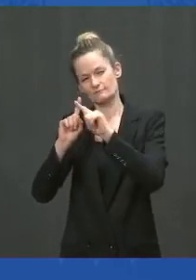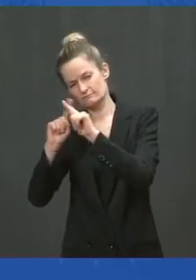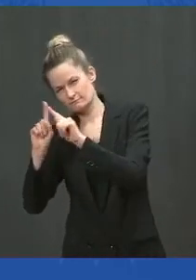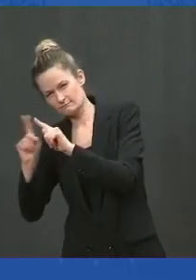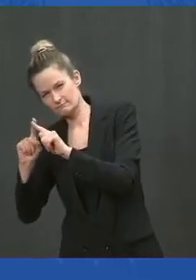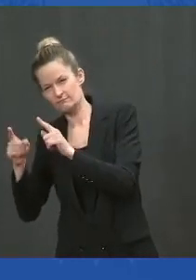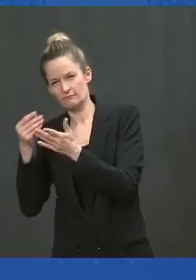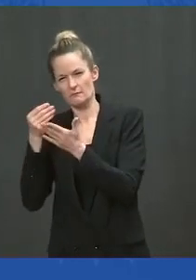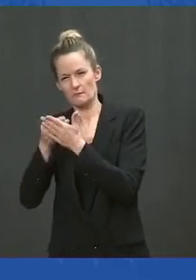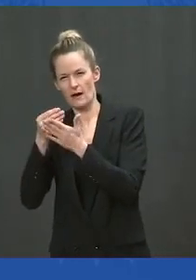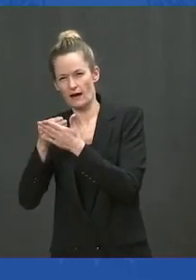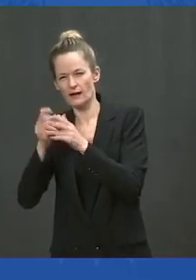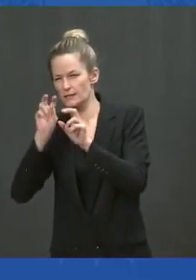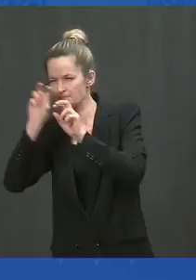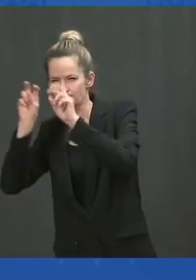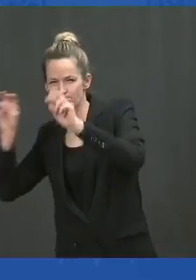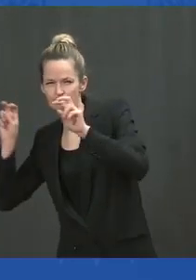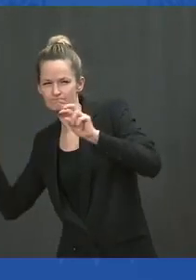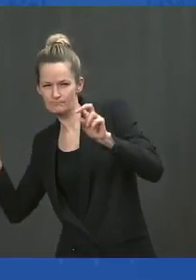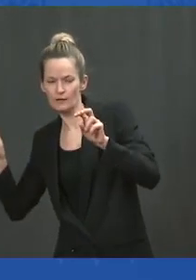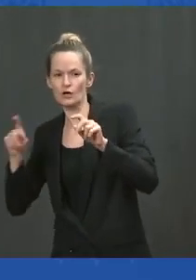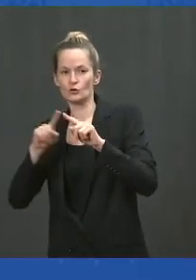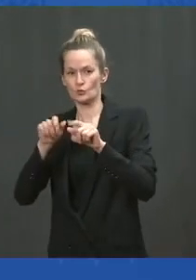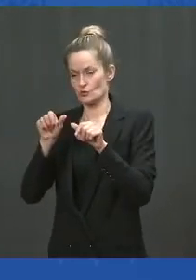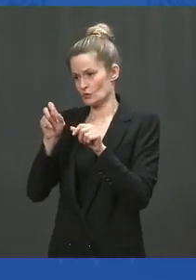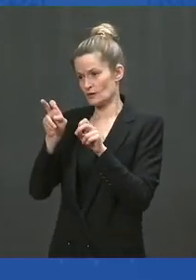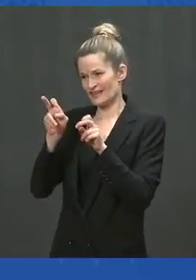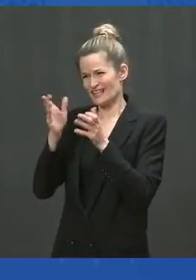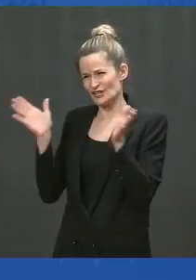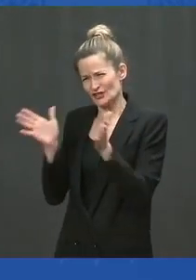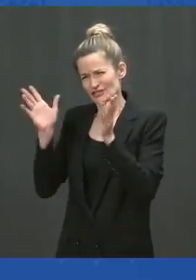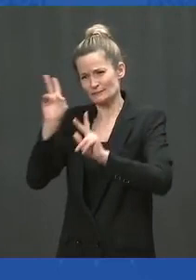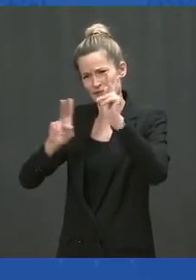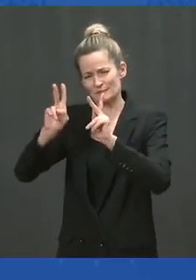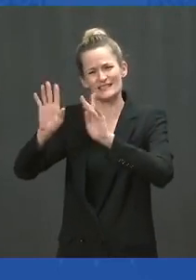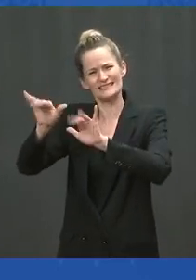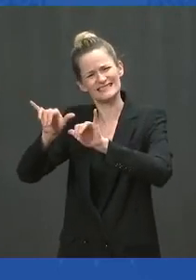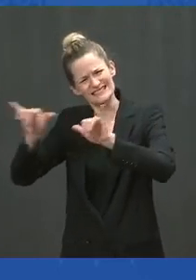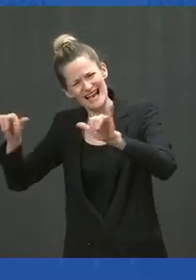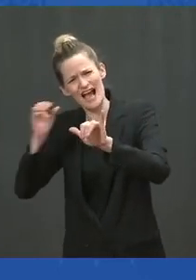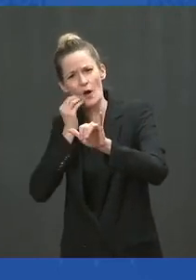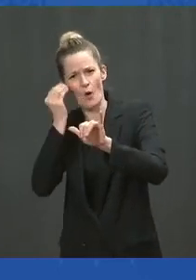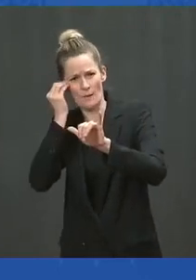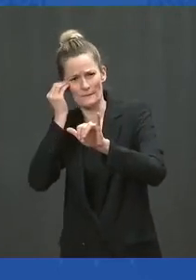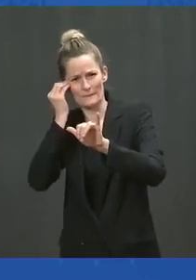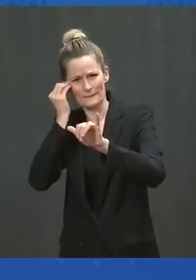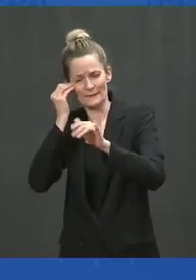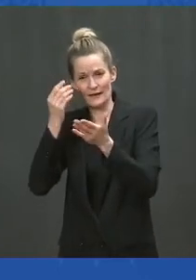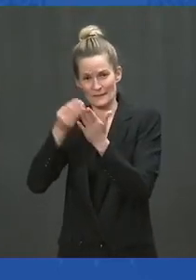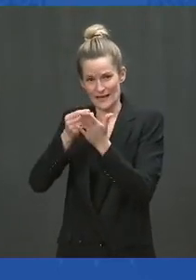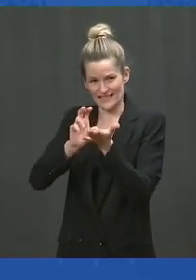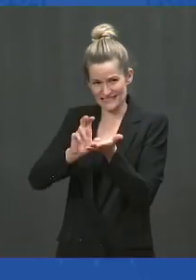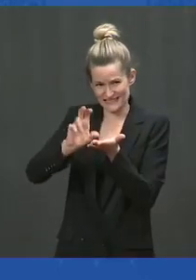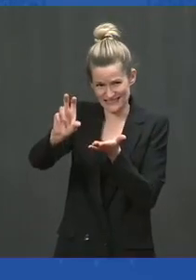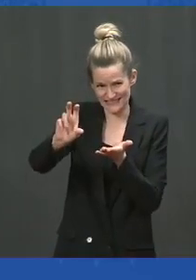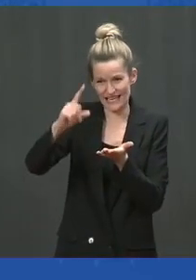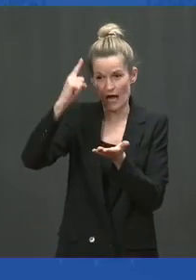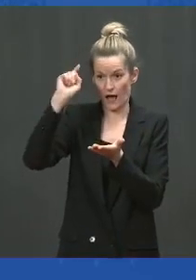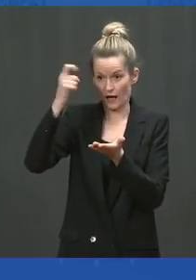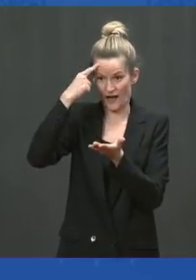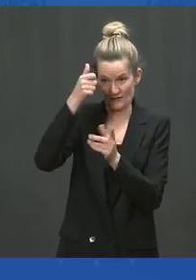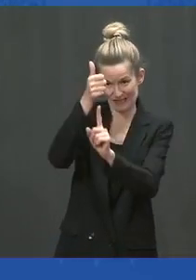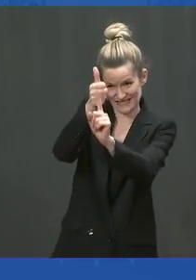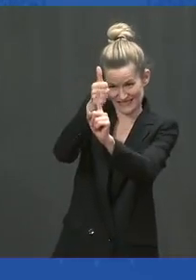and keep the local economy strong. That money has to get out now. I'm urging all local officials to get that money